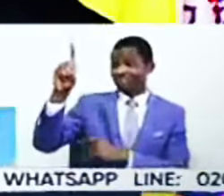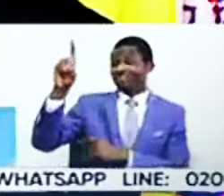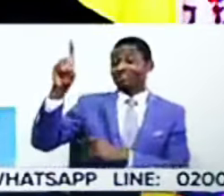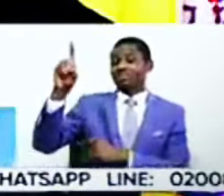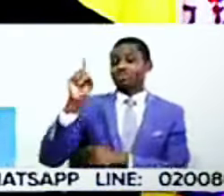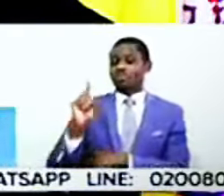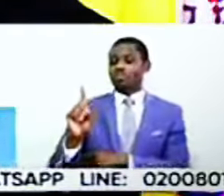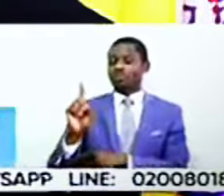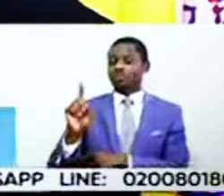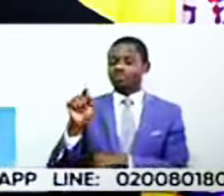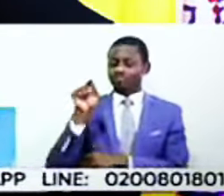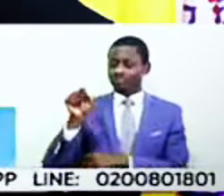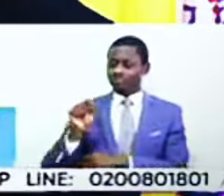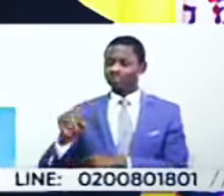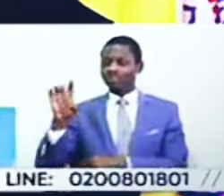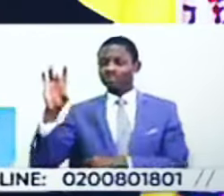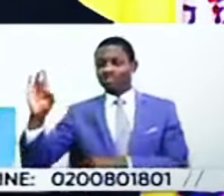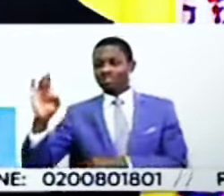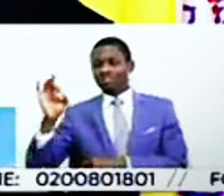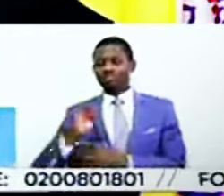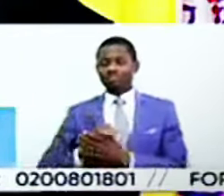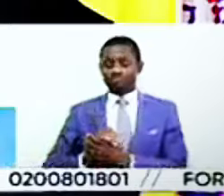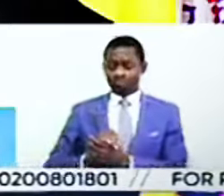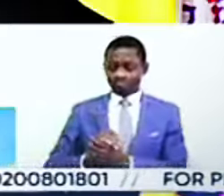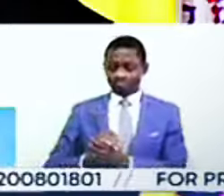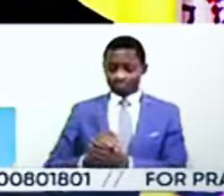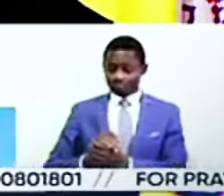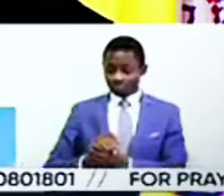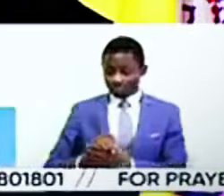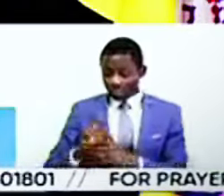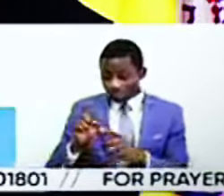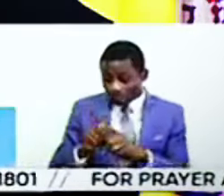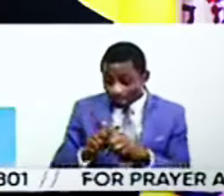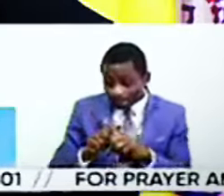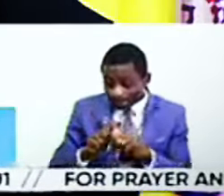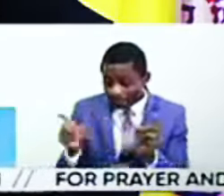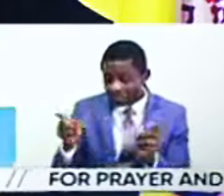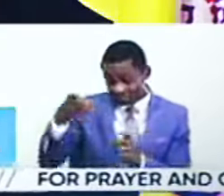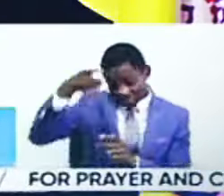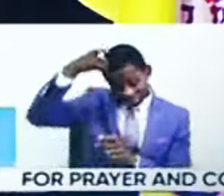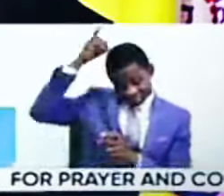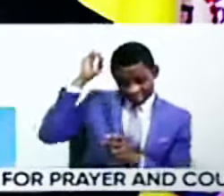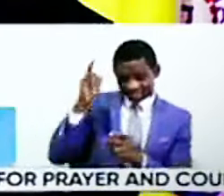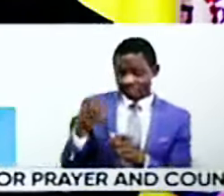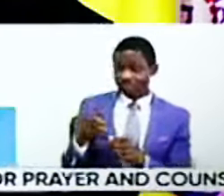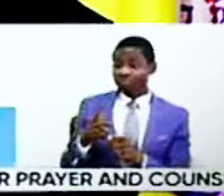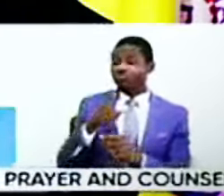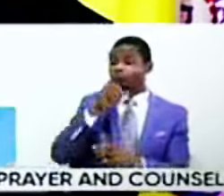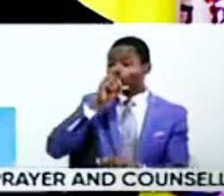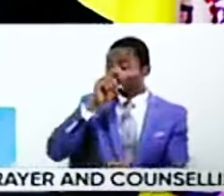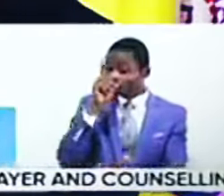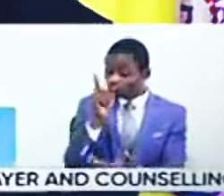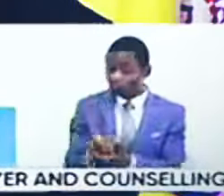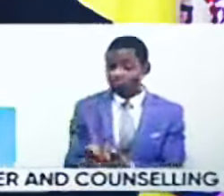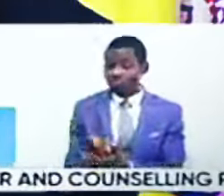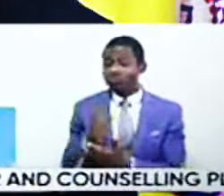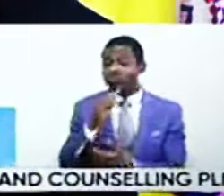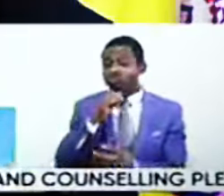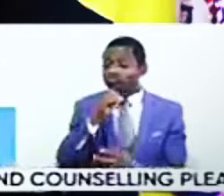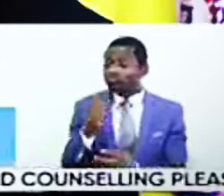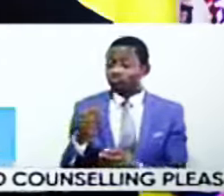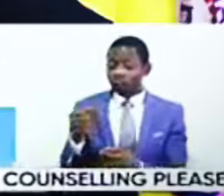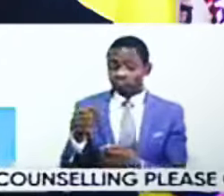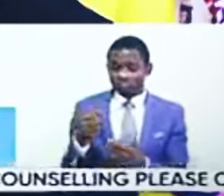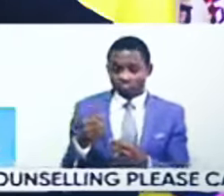test. Eye test ya obia eni. But Daniel resolved not to defile himself with the royal food